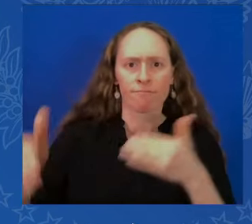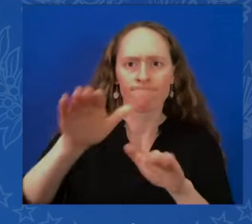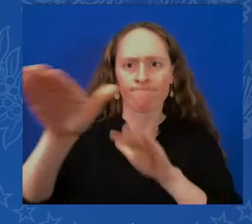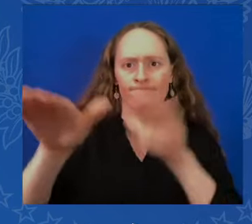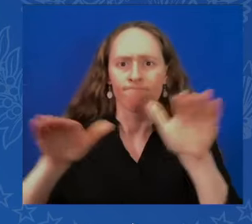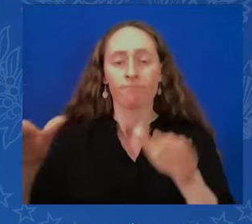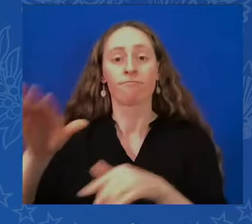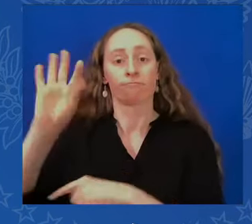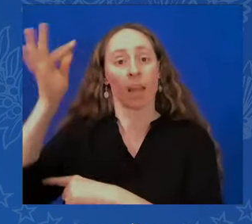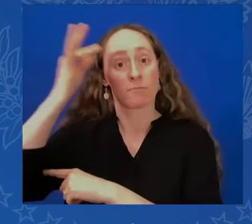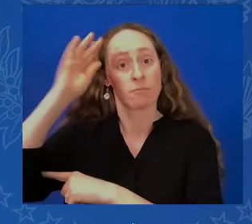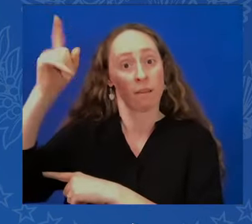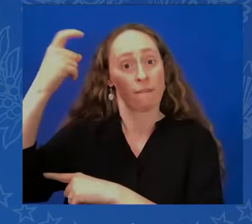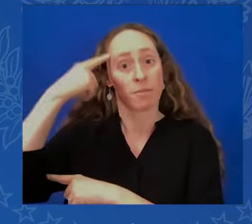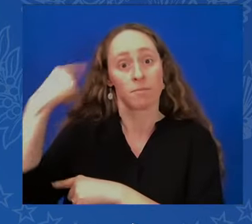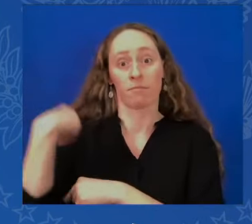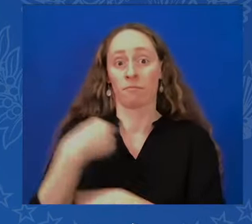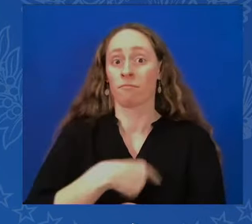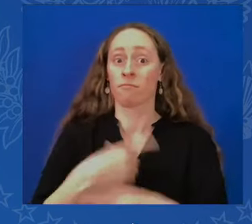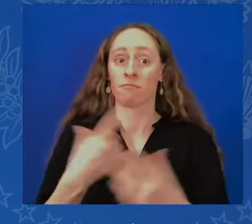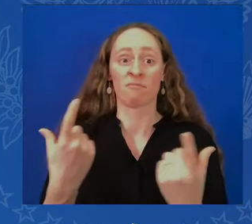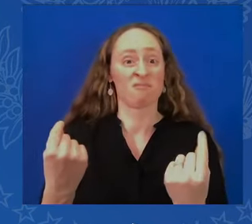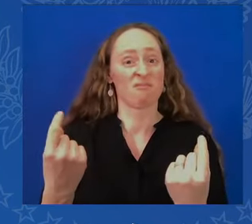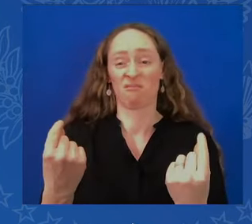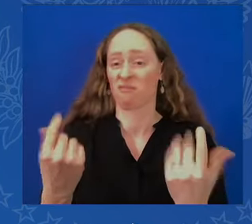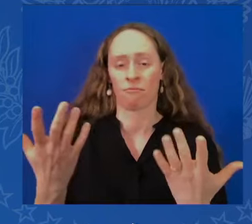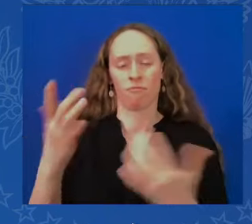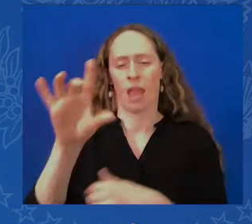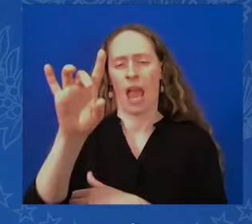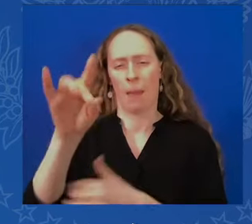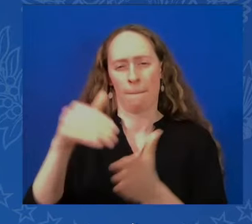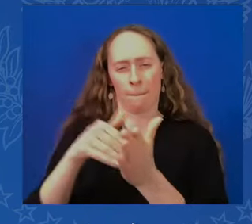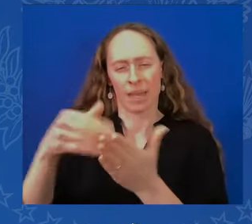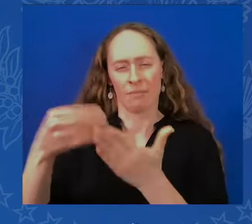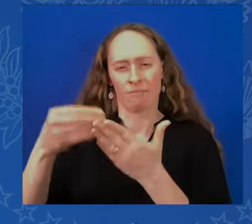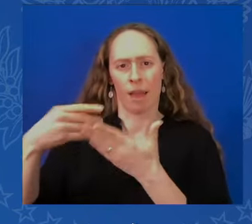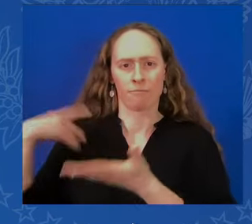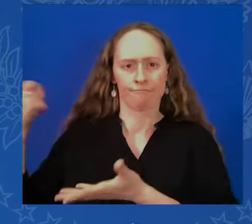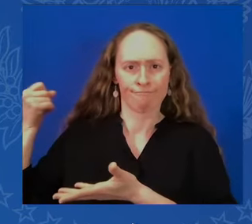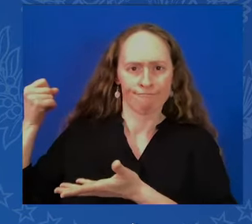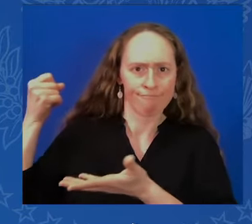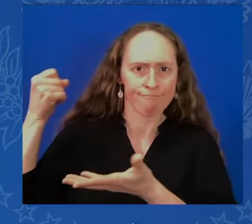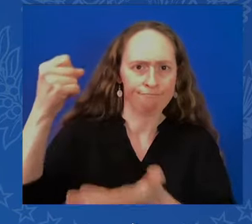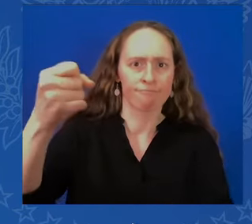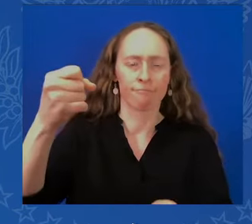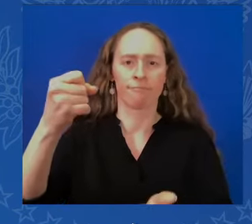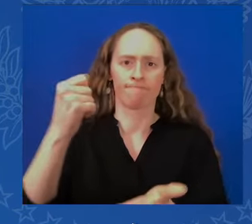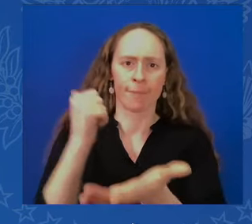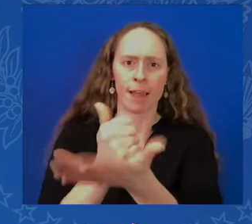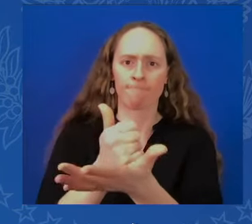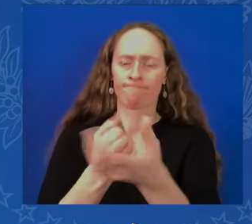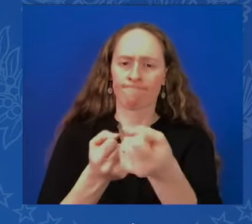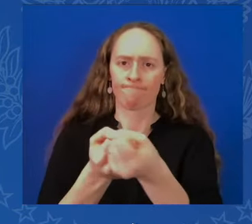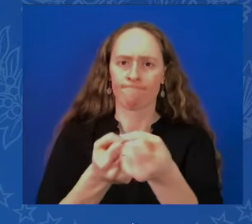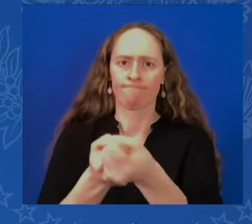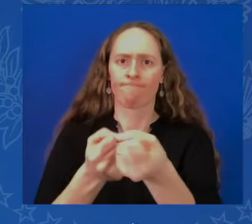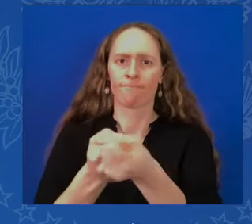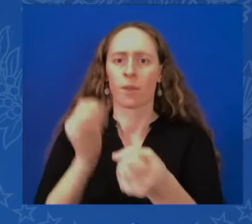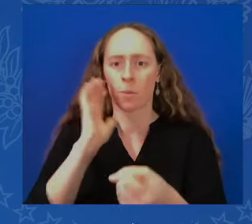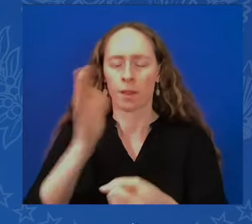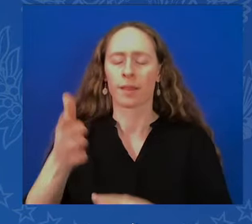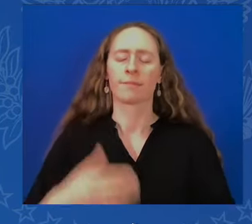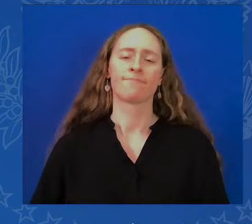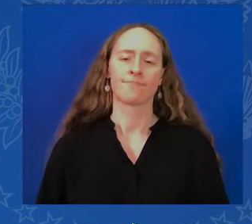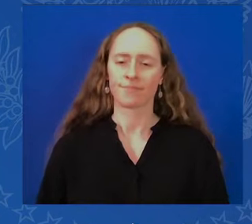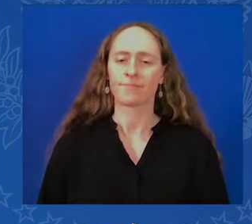grant funds to make the infrastructure improvements at Sparrows Point as the only port unaffected by this collapse, which will allow Sparrows